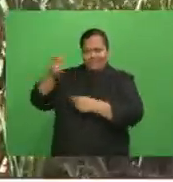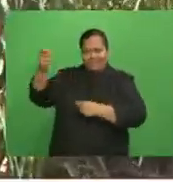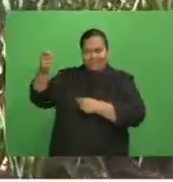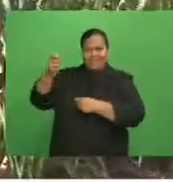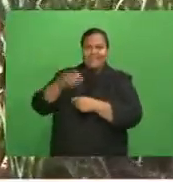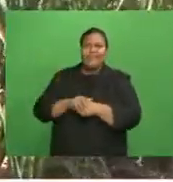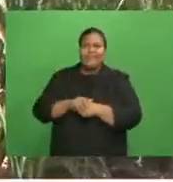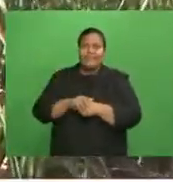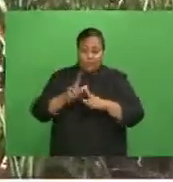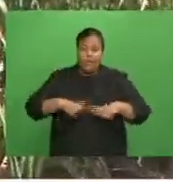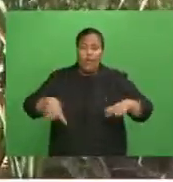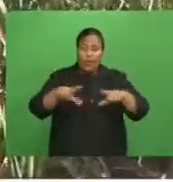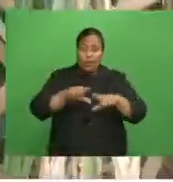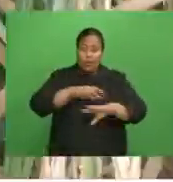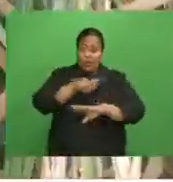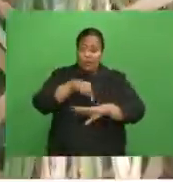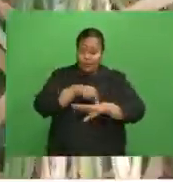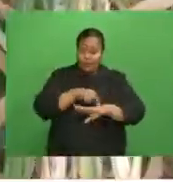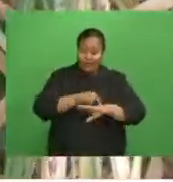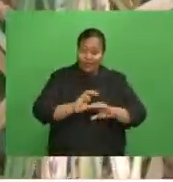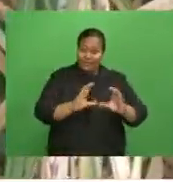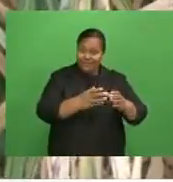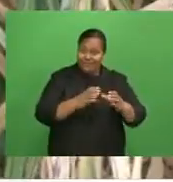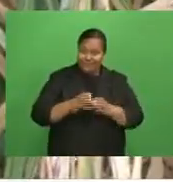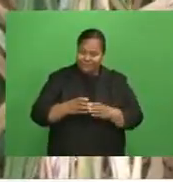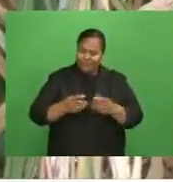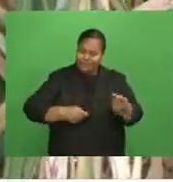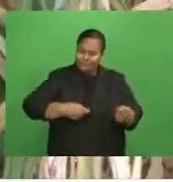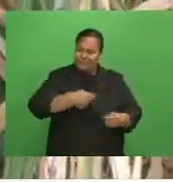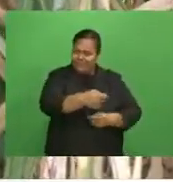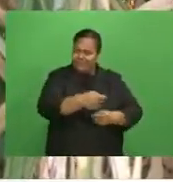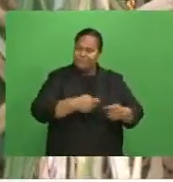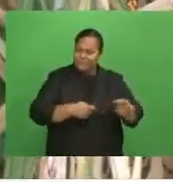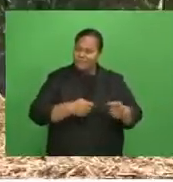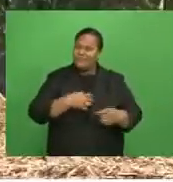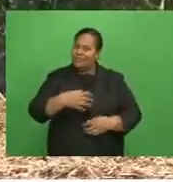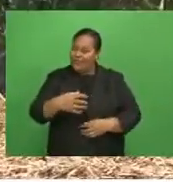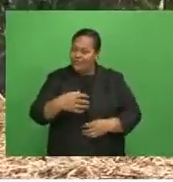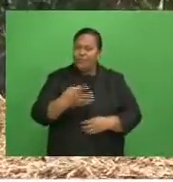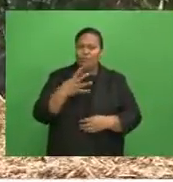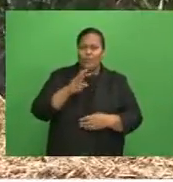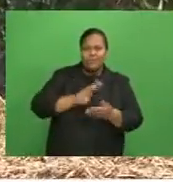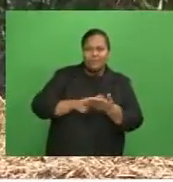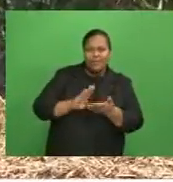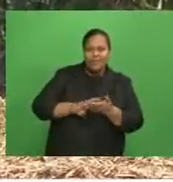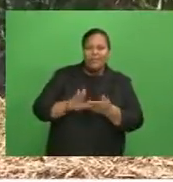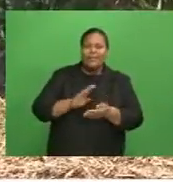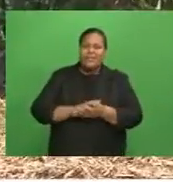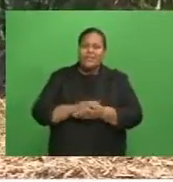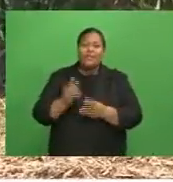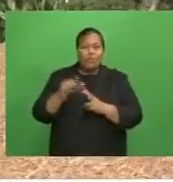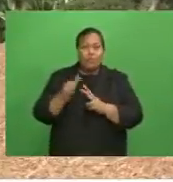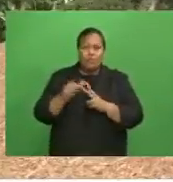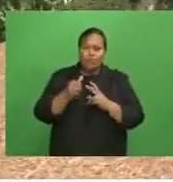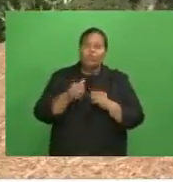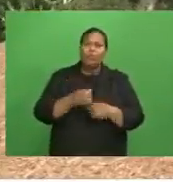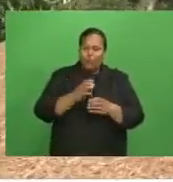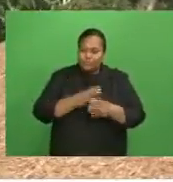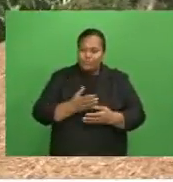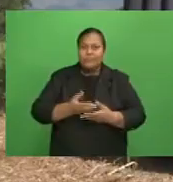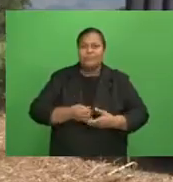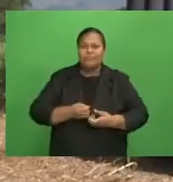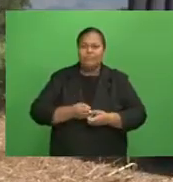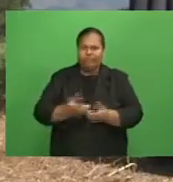and regional markets. Apart from this, the corporation exports molasses to the Caribbean and Asian region. Clark